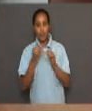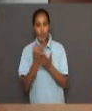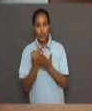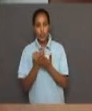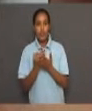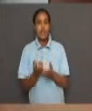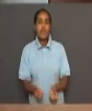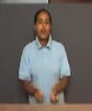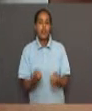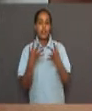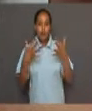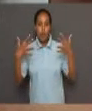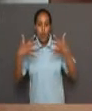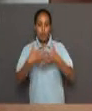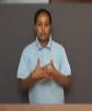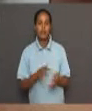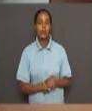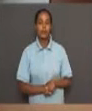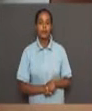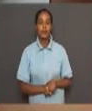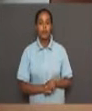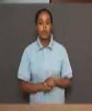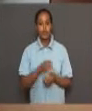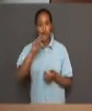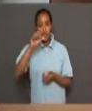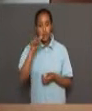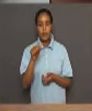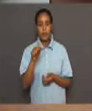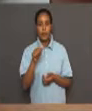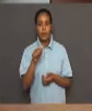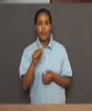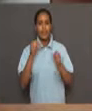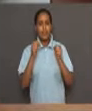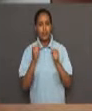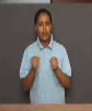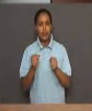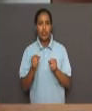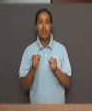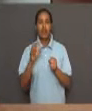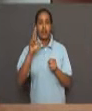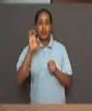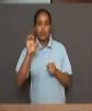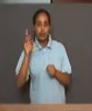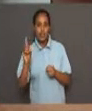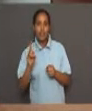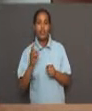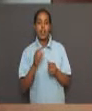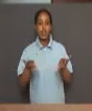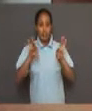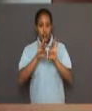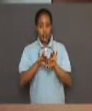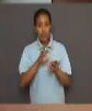of various compounds. Sodium is a strong reducing agent,